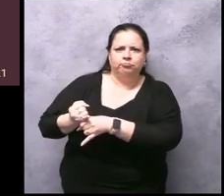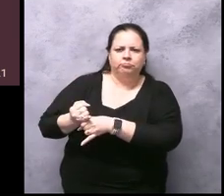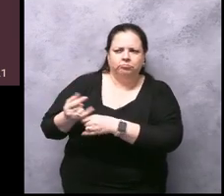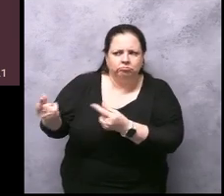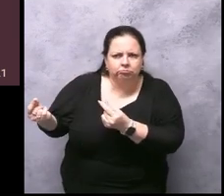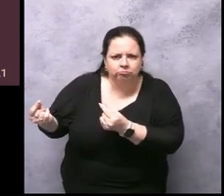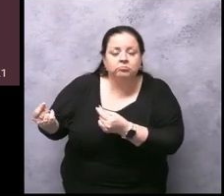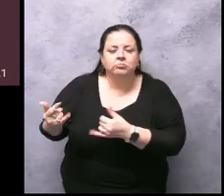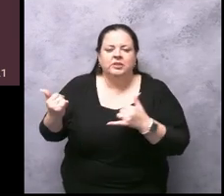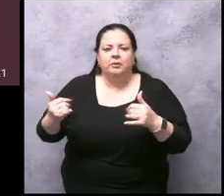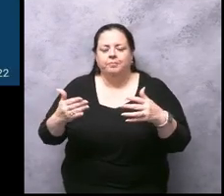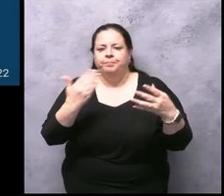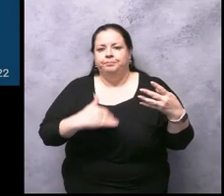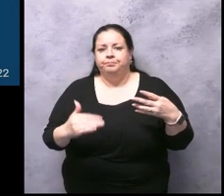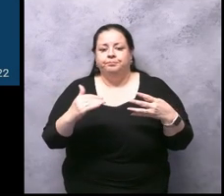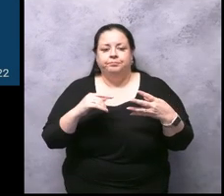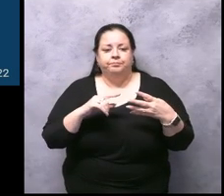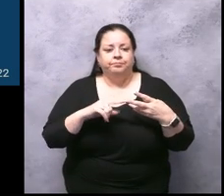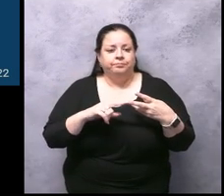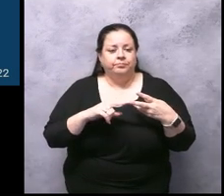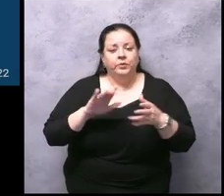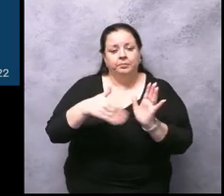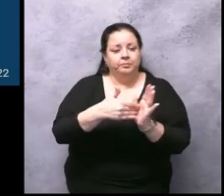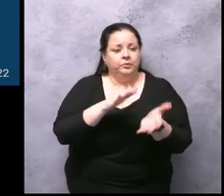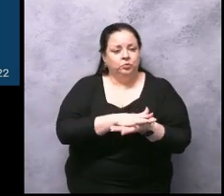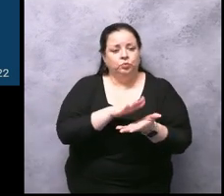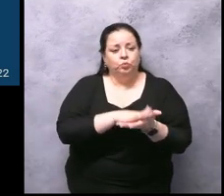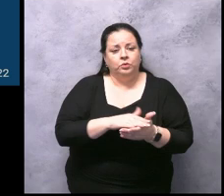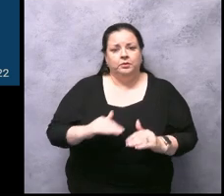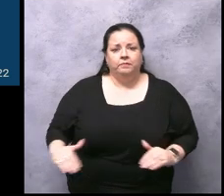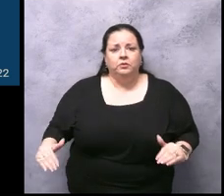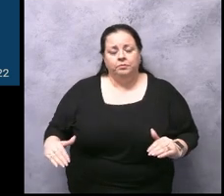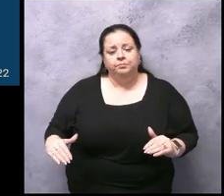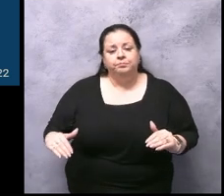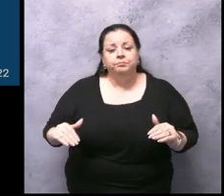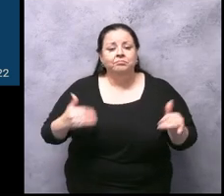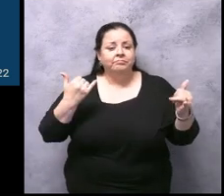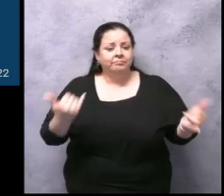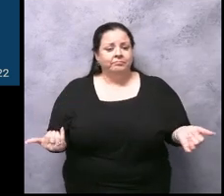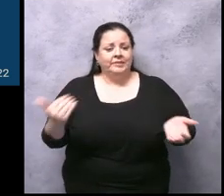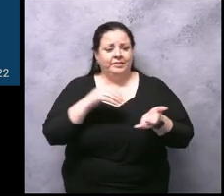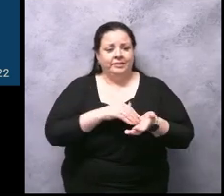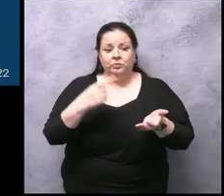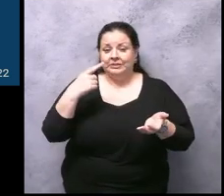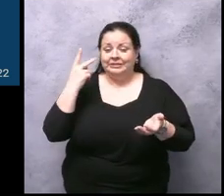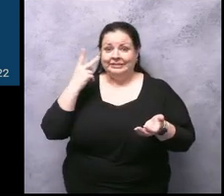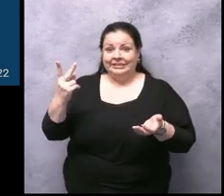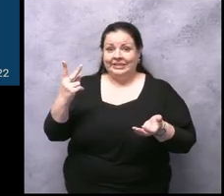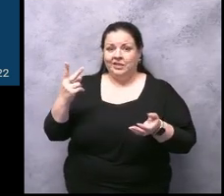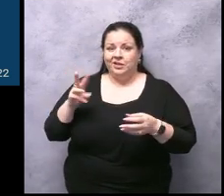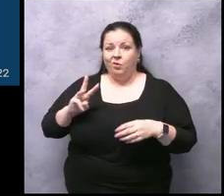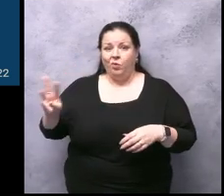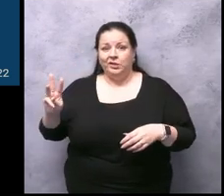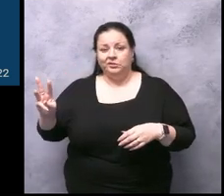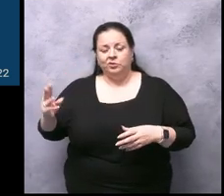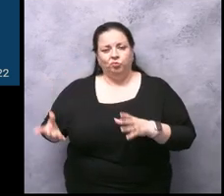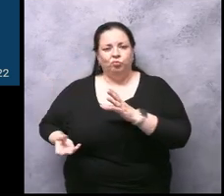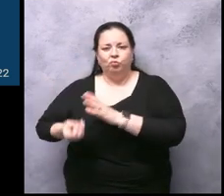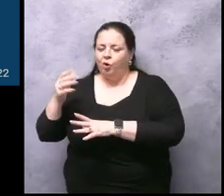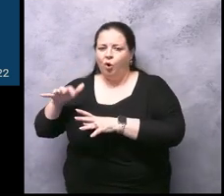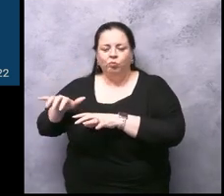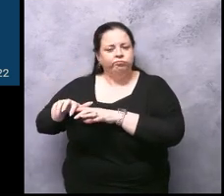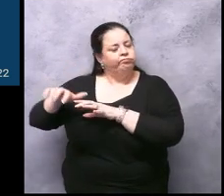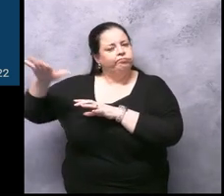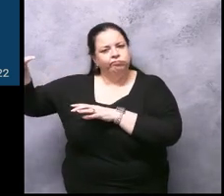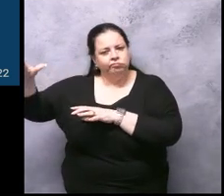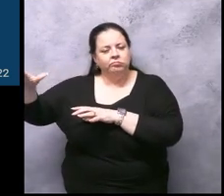Now let's move on to the middle school level. Again, we see growth on the west side